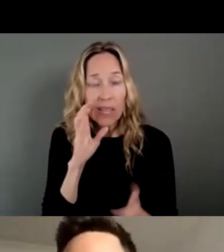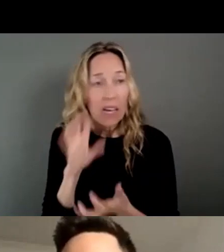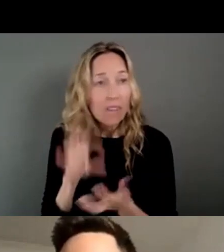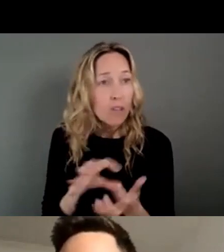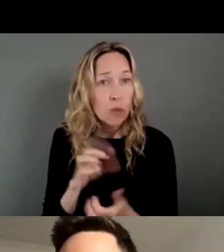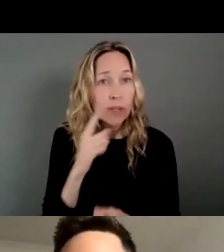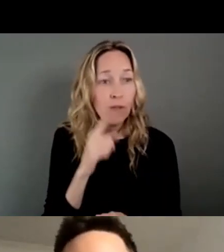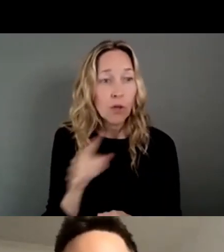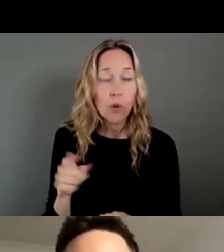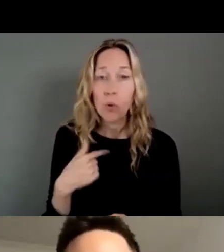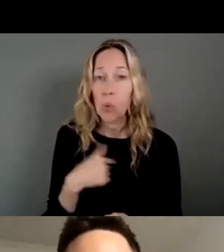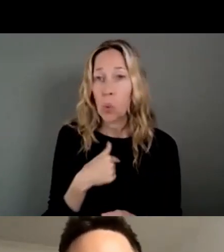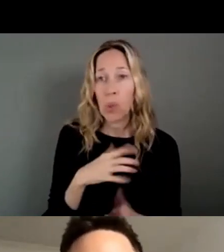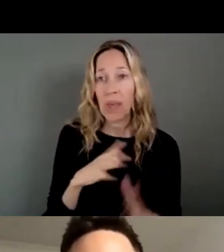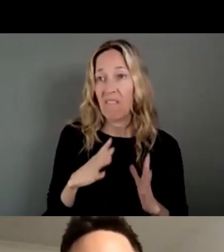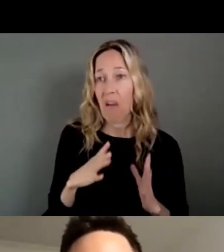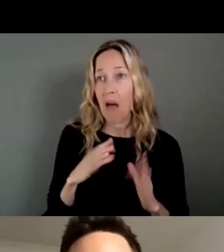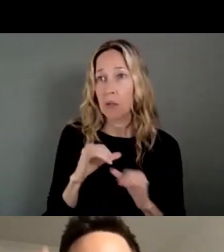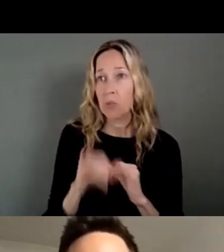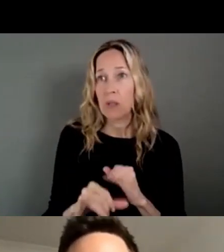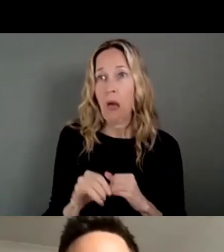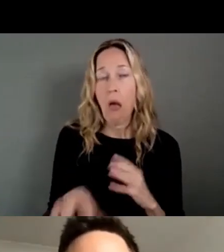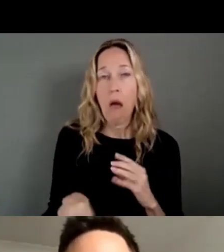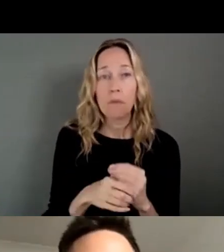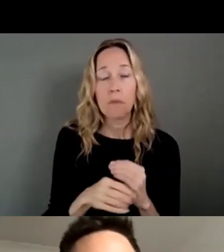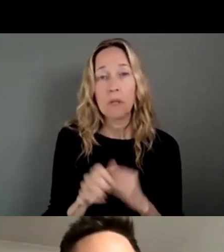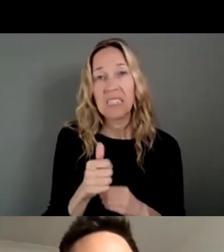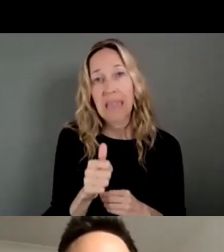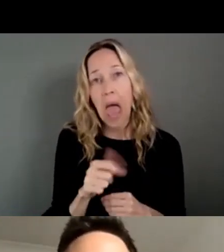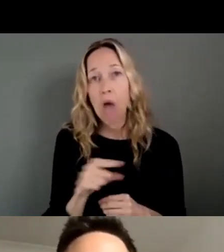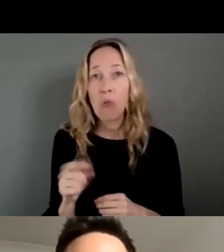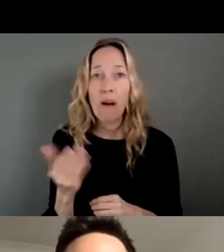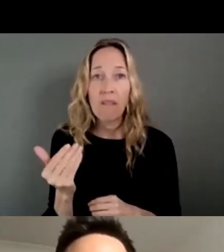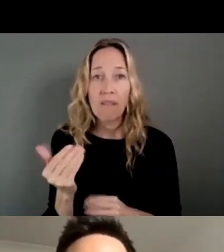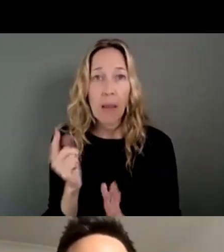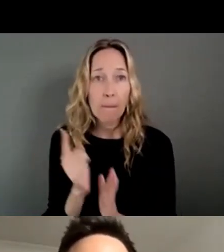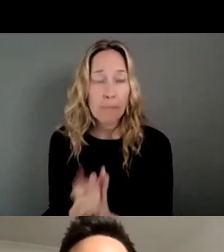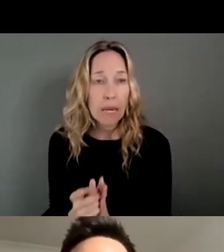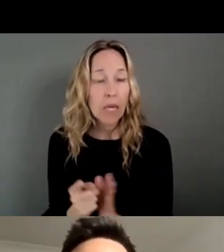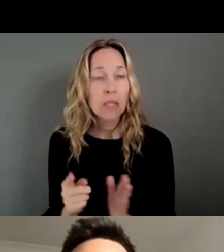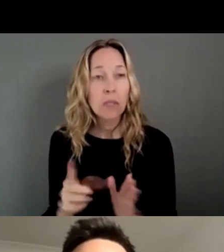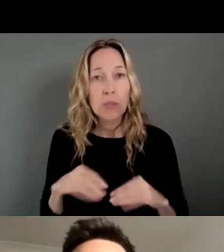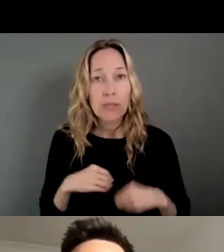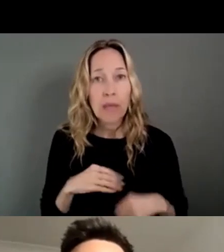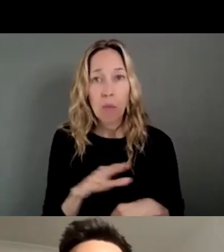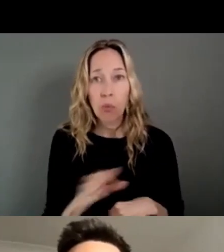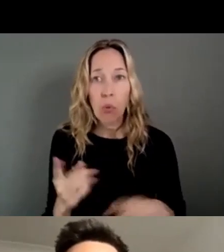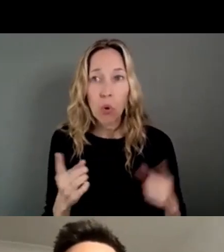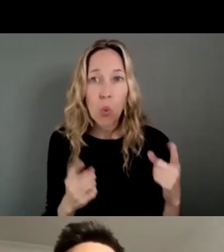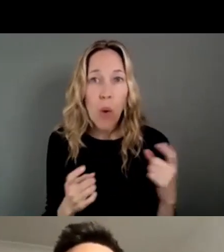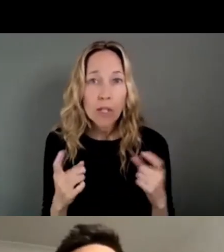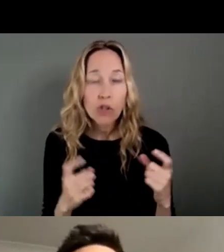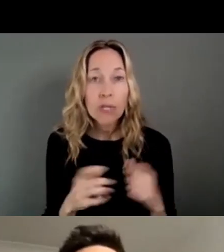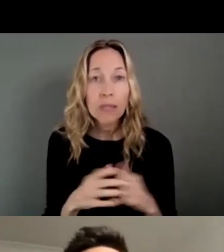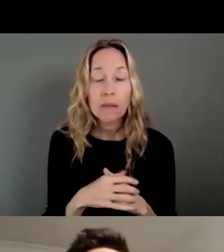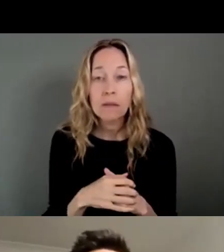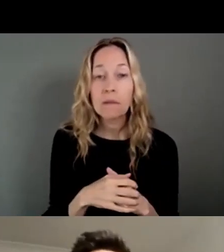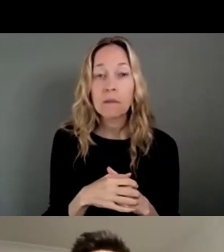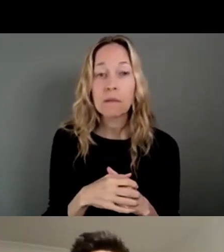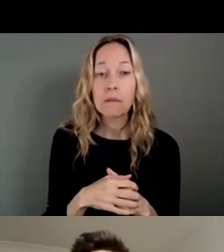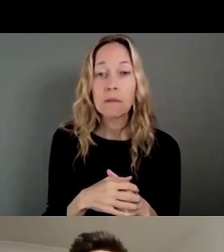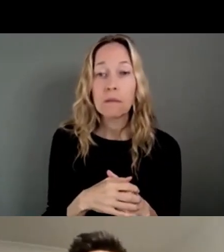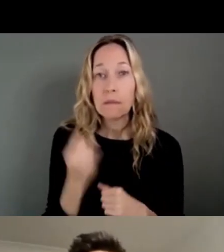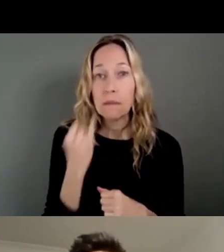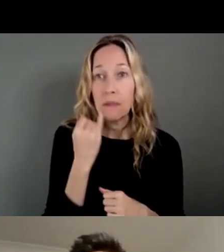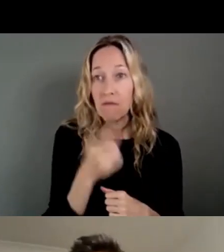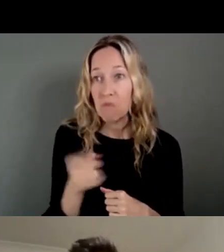in for another 10, 15 minutes to take some questions and hear from anyone here to open it up. So if everybody's good to hang for a